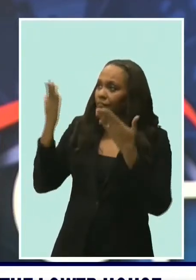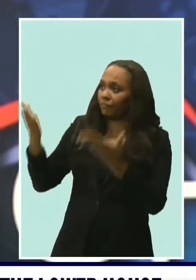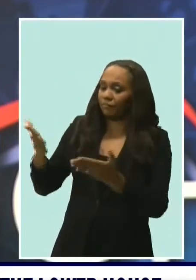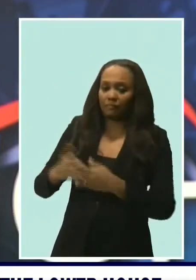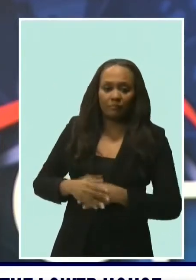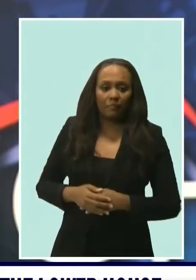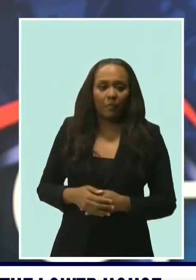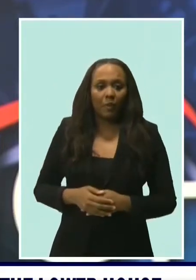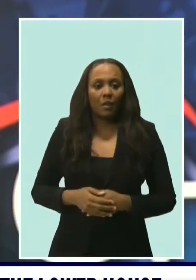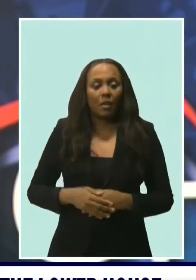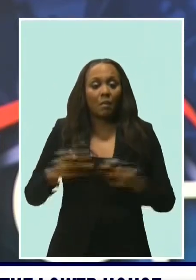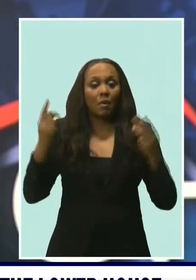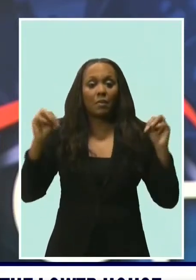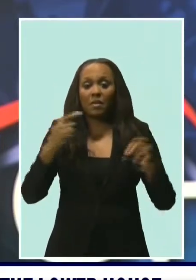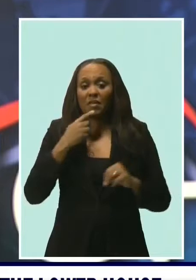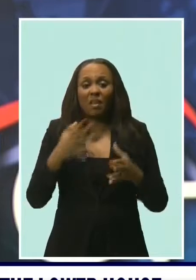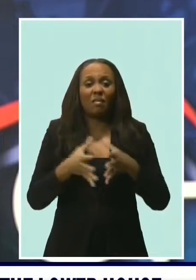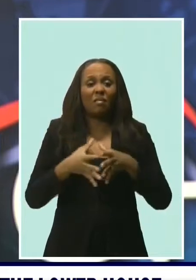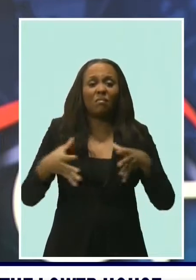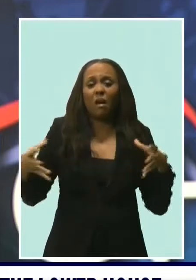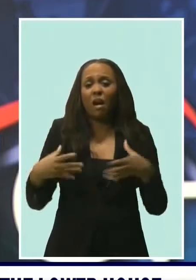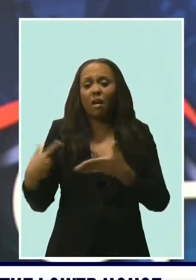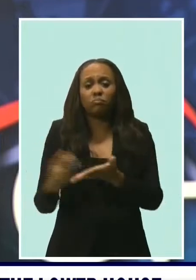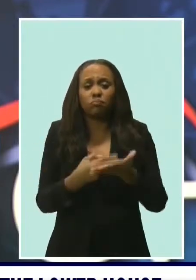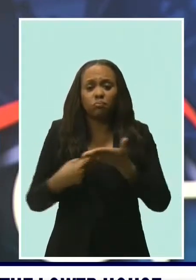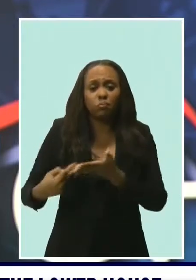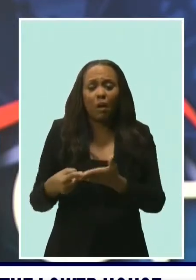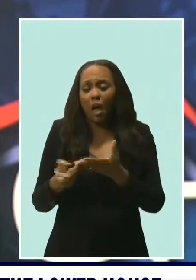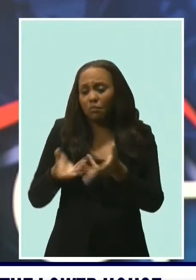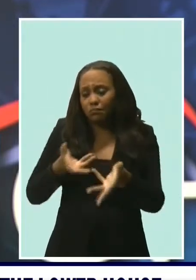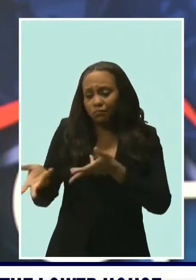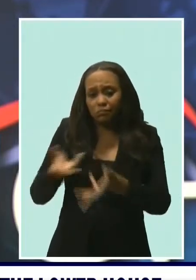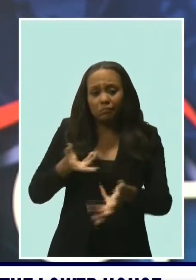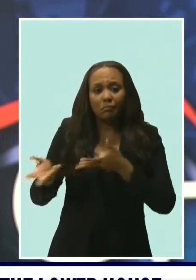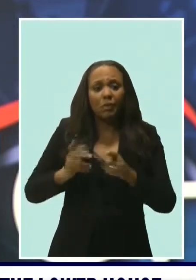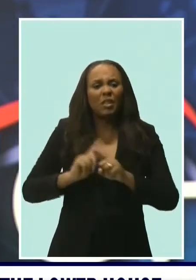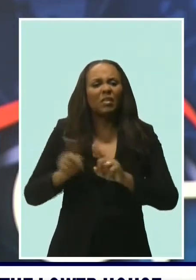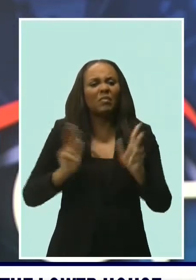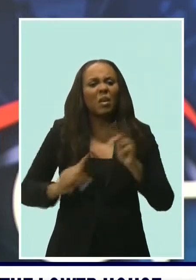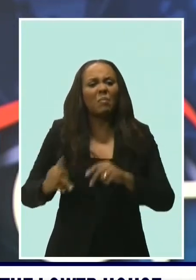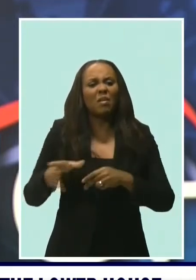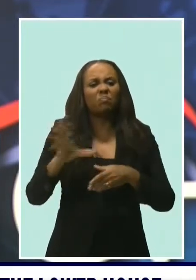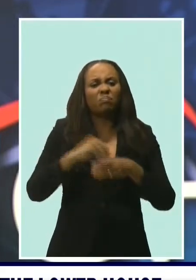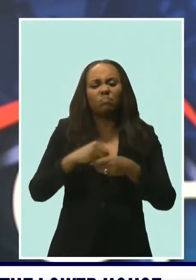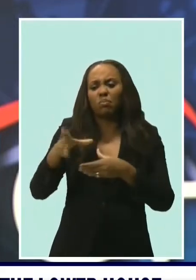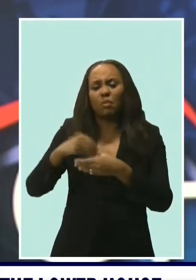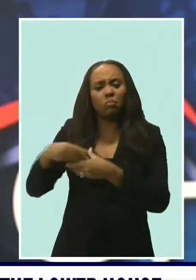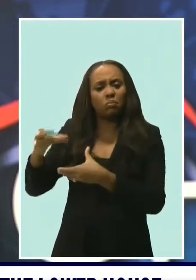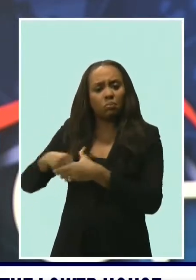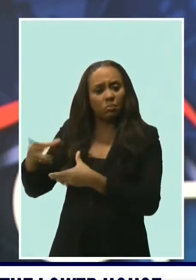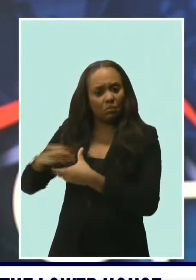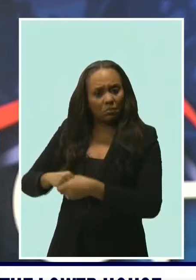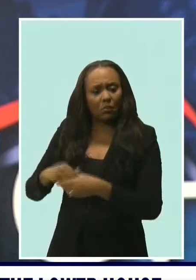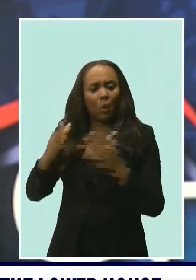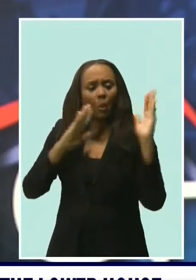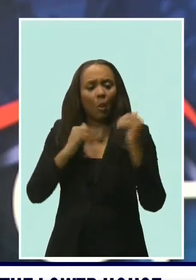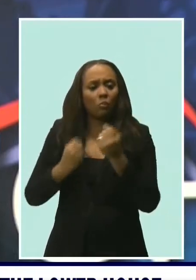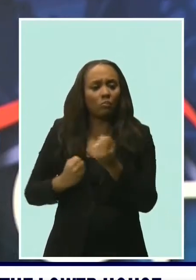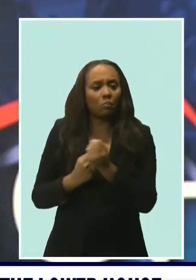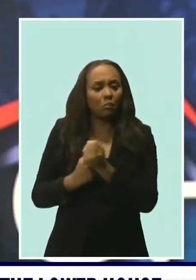life legislation. A resolution to adopt the report of the Joint Committee on the Integrity in Public Life Bill cleared the lower house